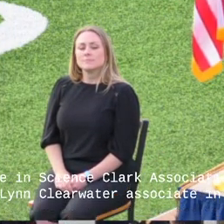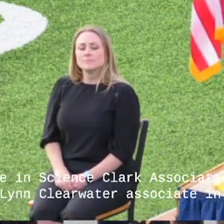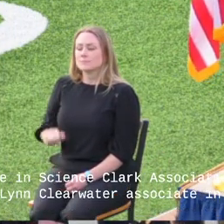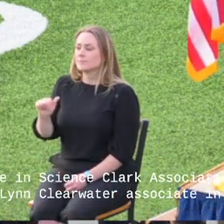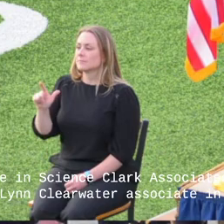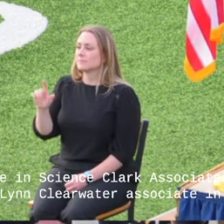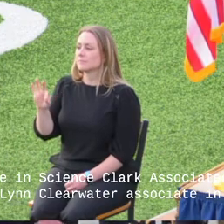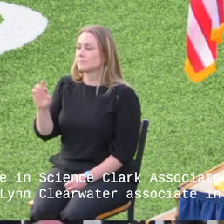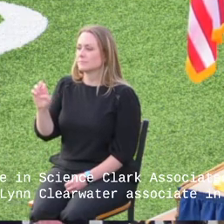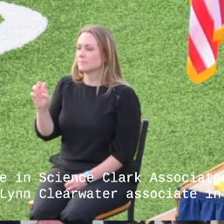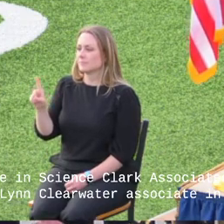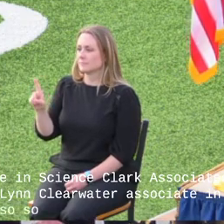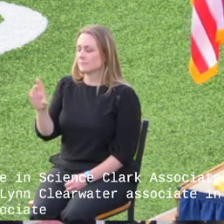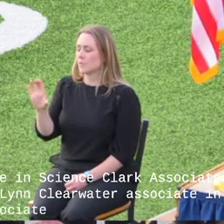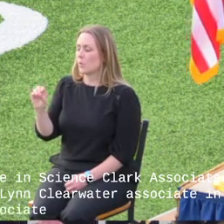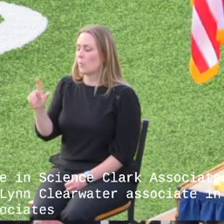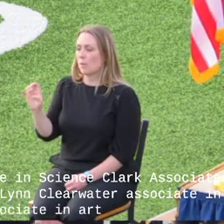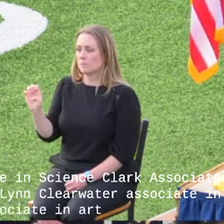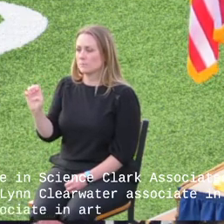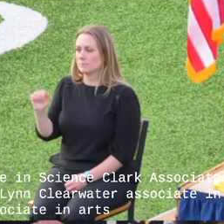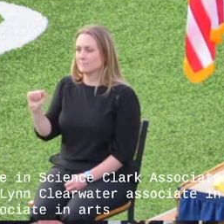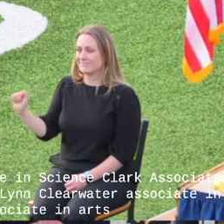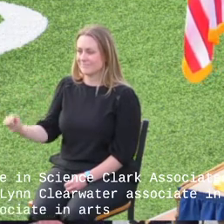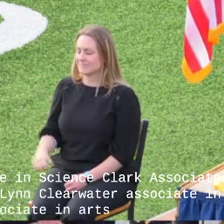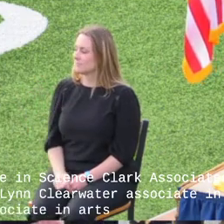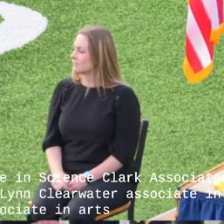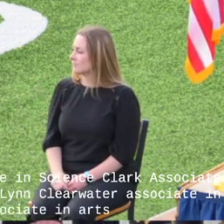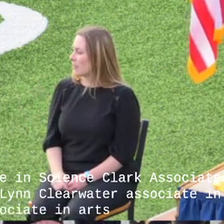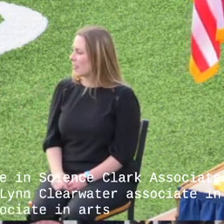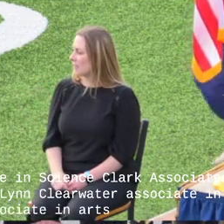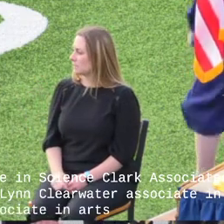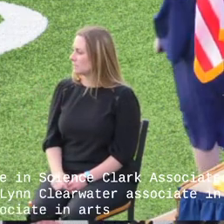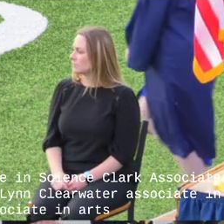Alfred Cole, Associate in Arts.